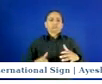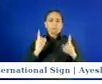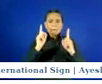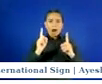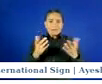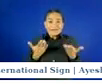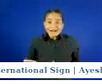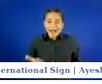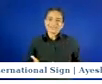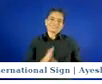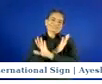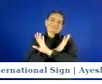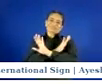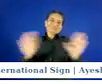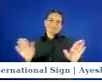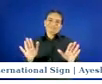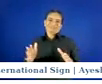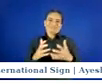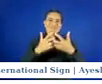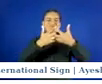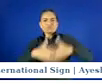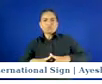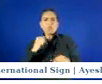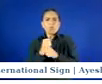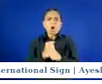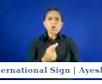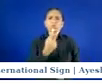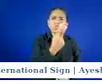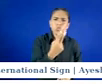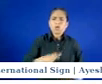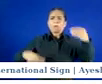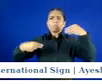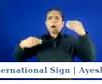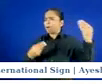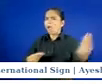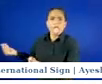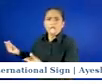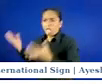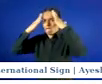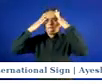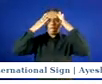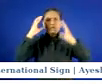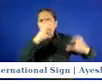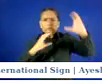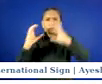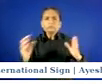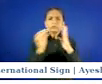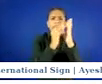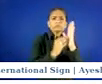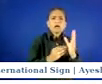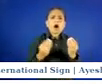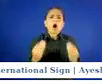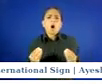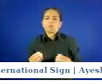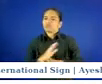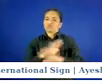from the registration are able to go into the various platforms, the various communities,